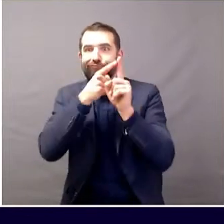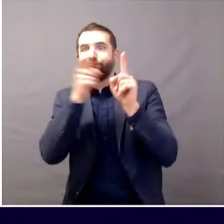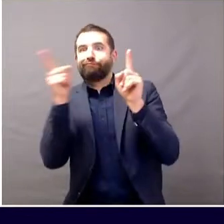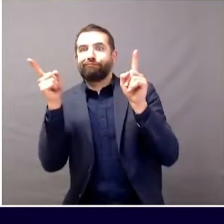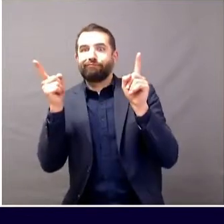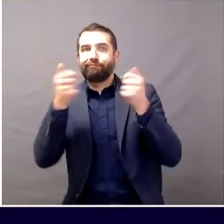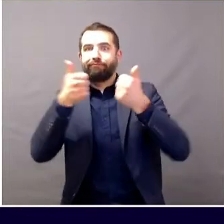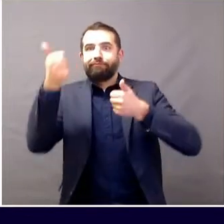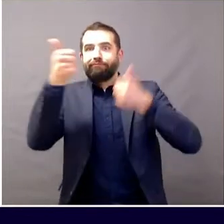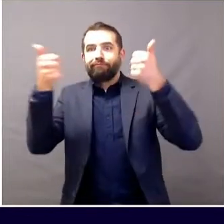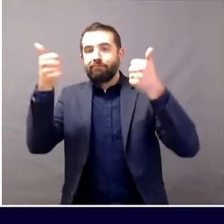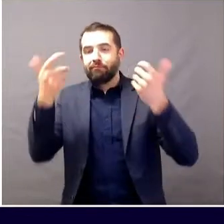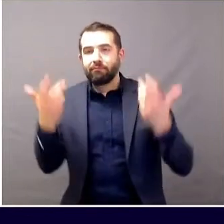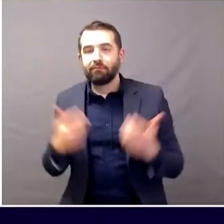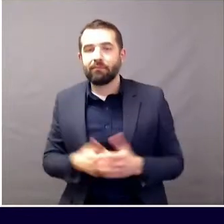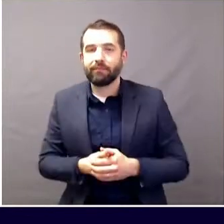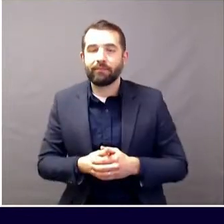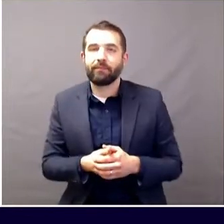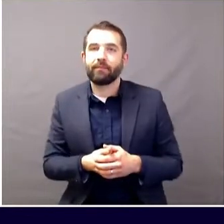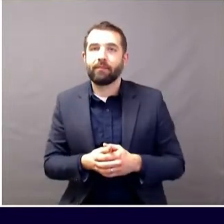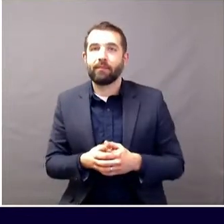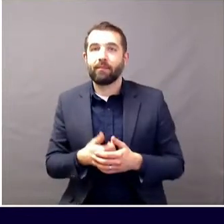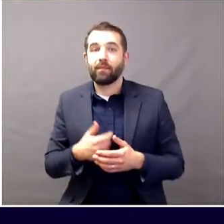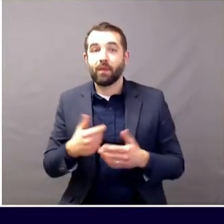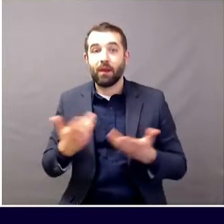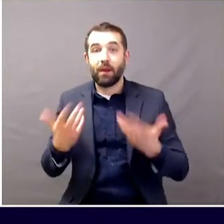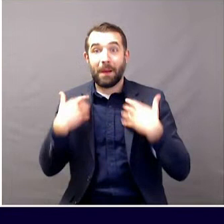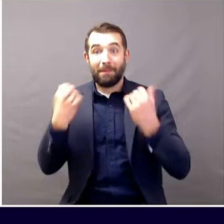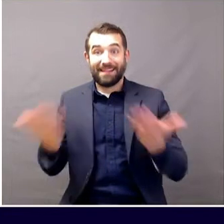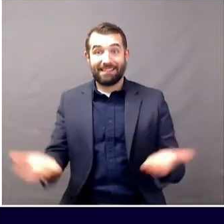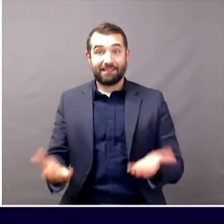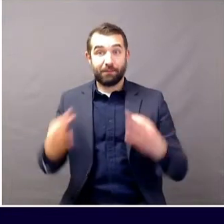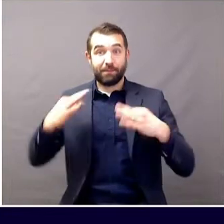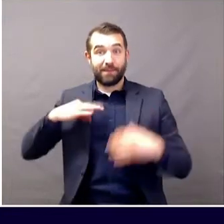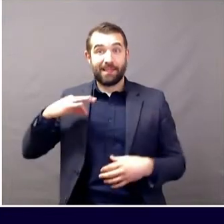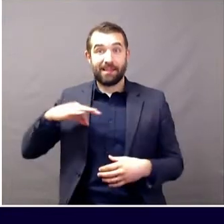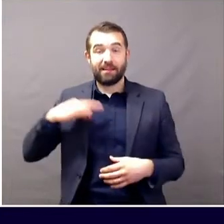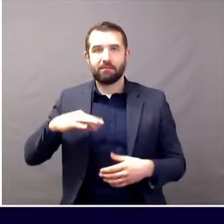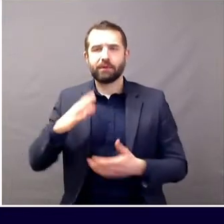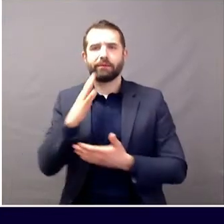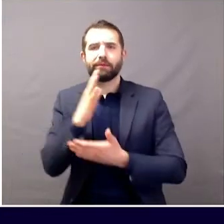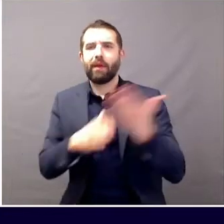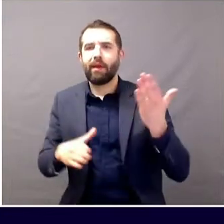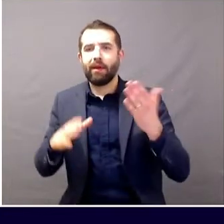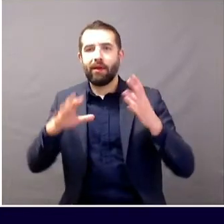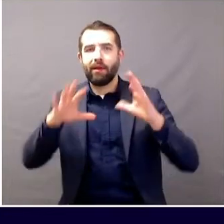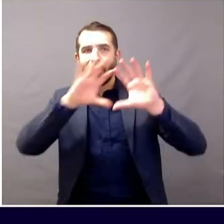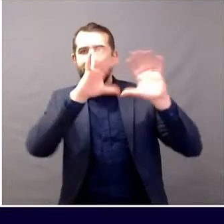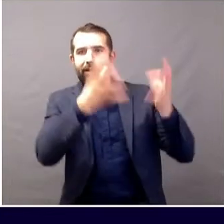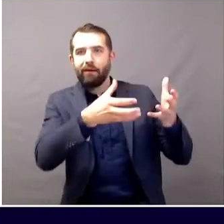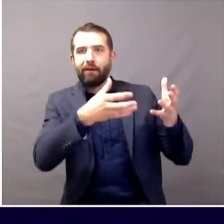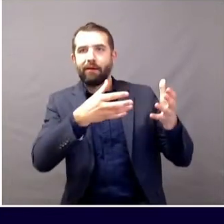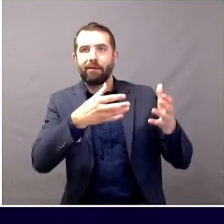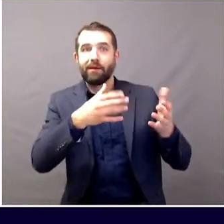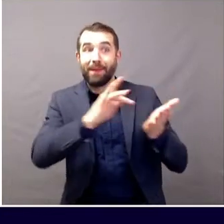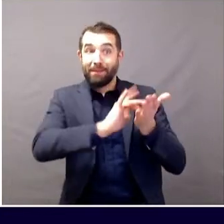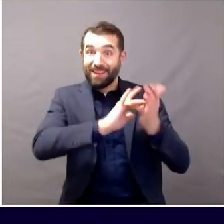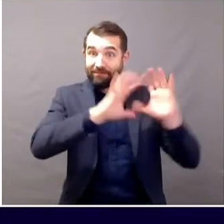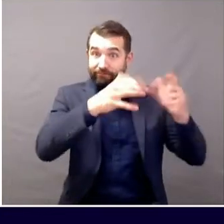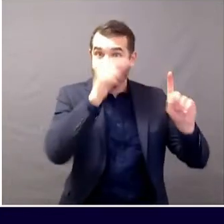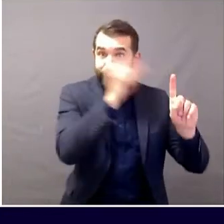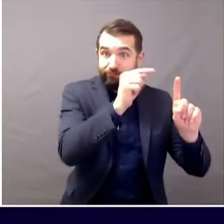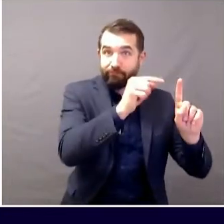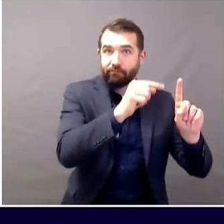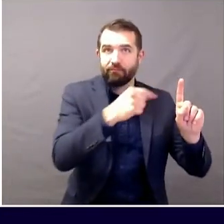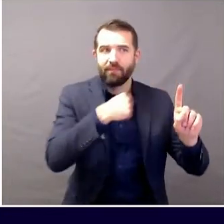practices across Maine who, because of their size, can receive a direct shipment of vaccine because none of it will go to